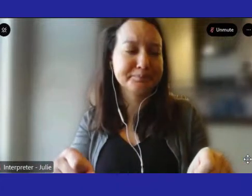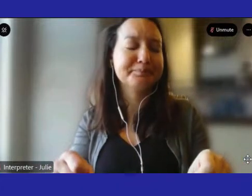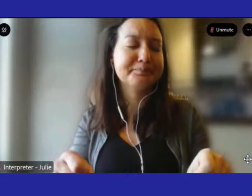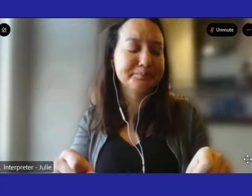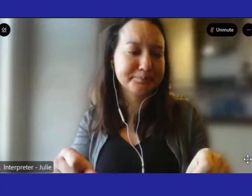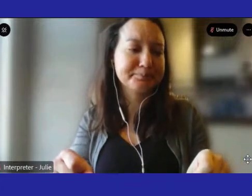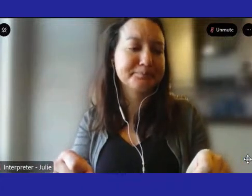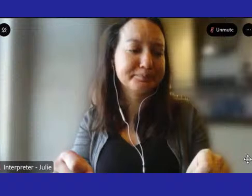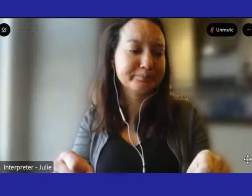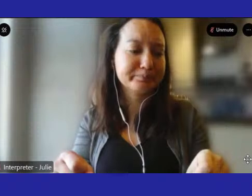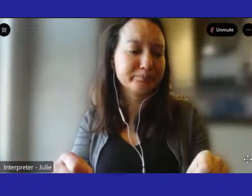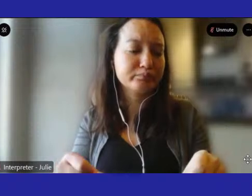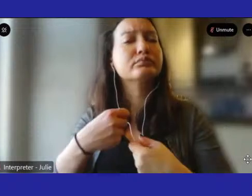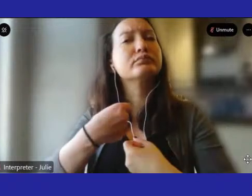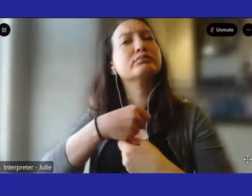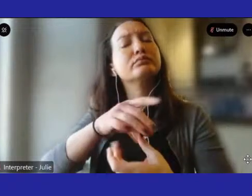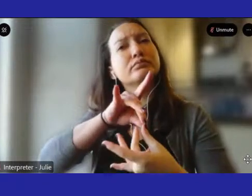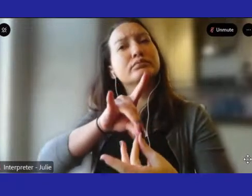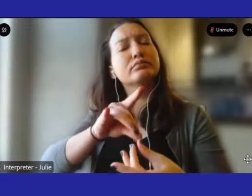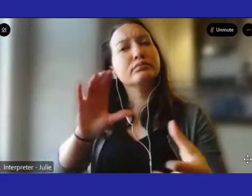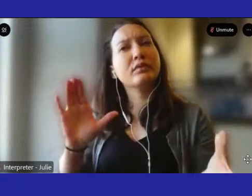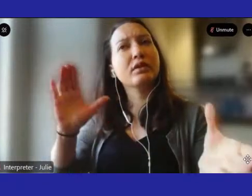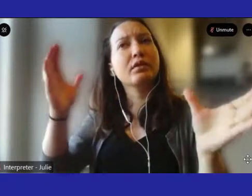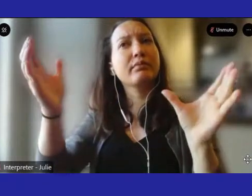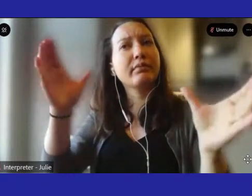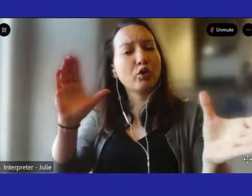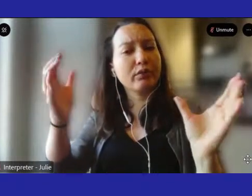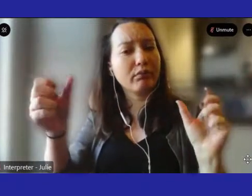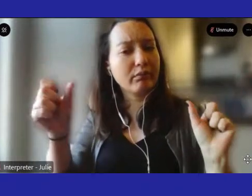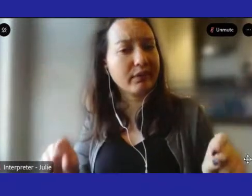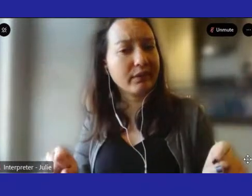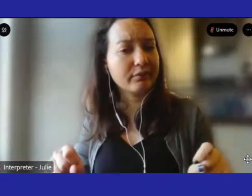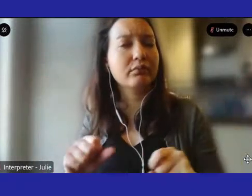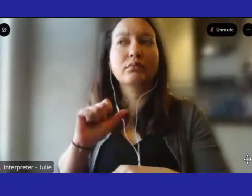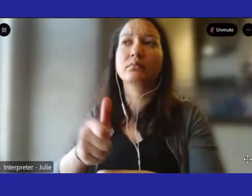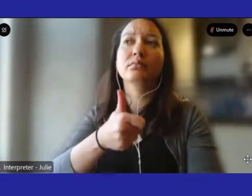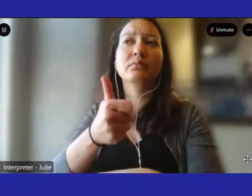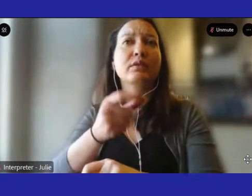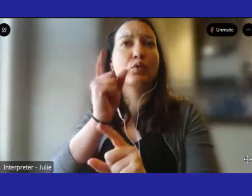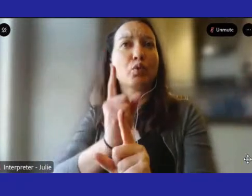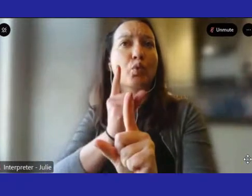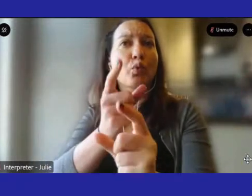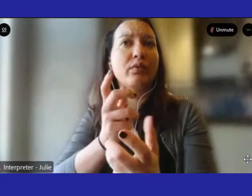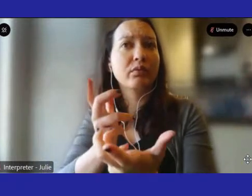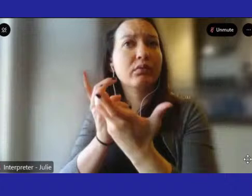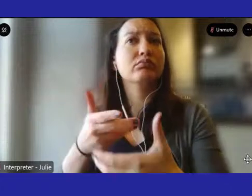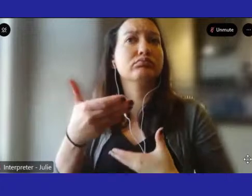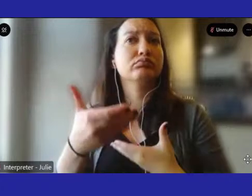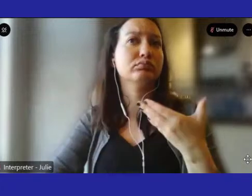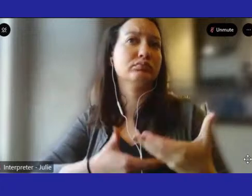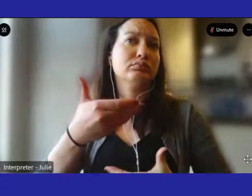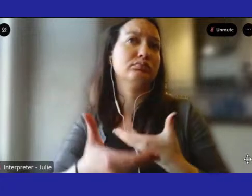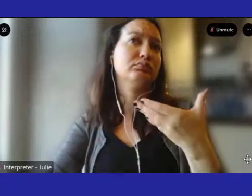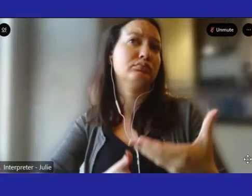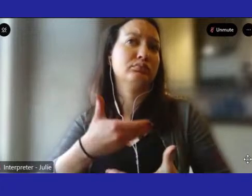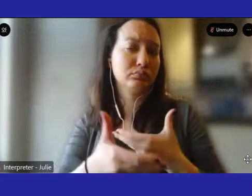make meaningful comparisons for ourselves and then set goals accordingly to keep moving in a favorable direction.